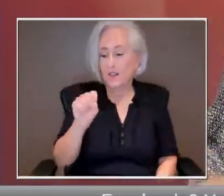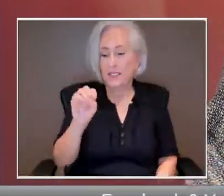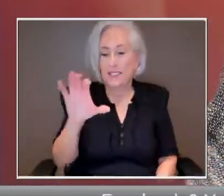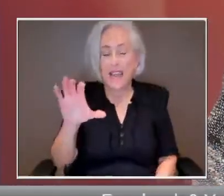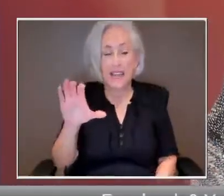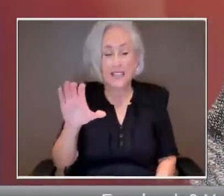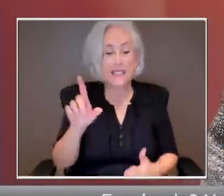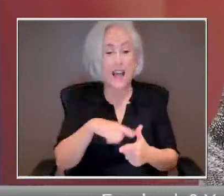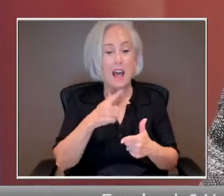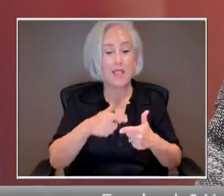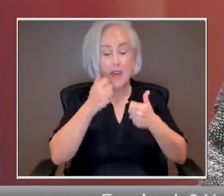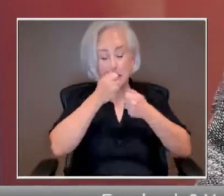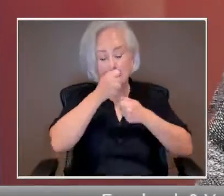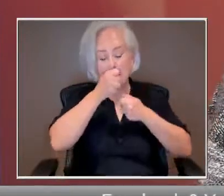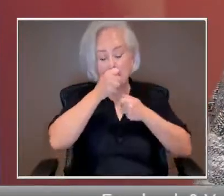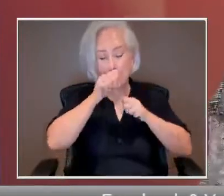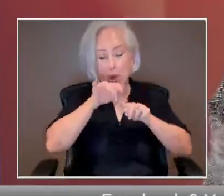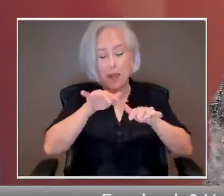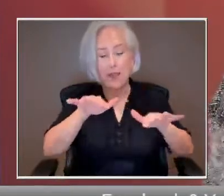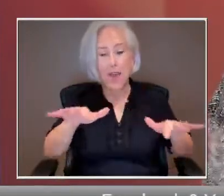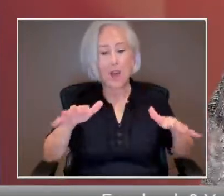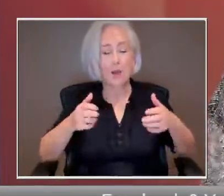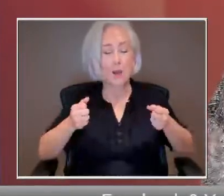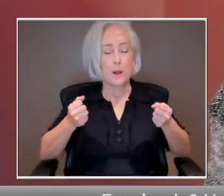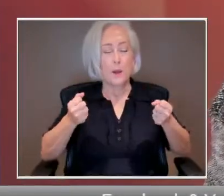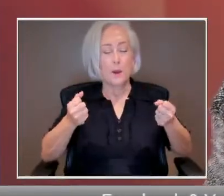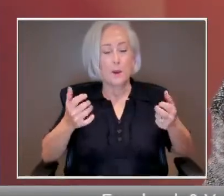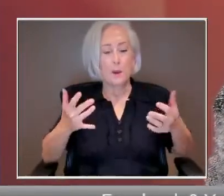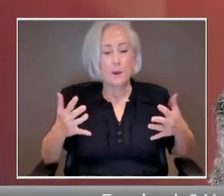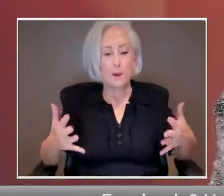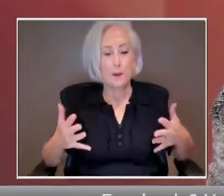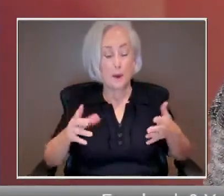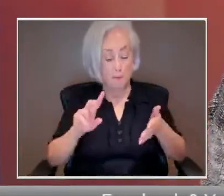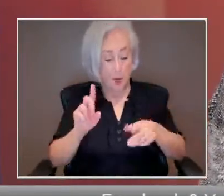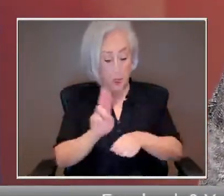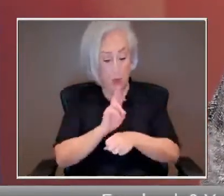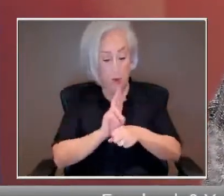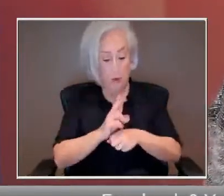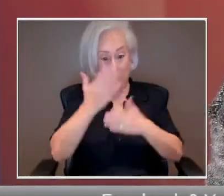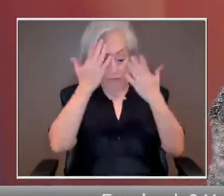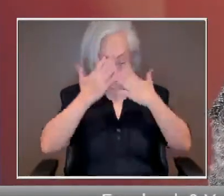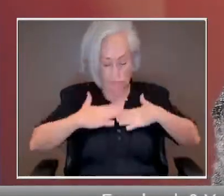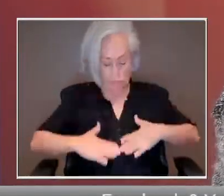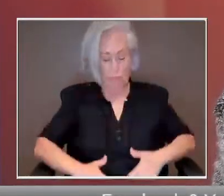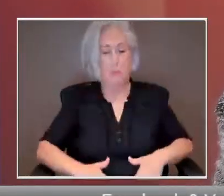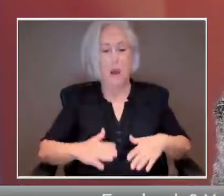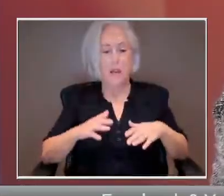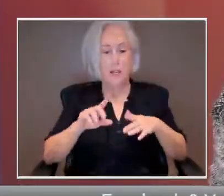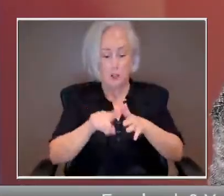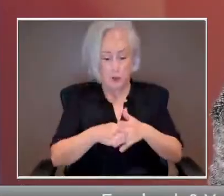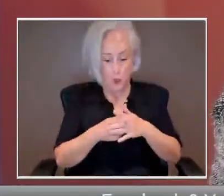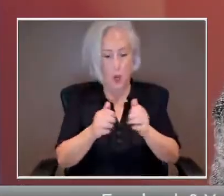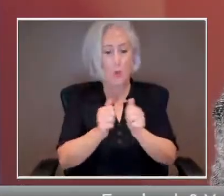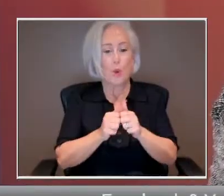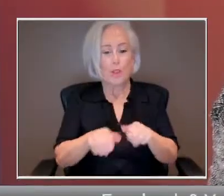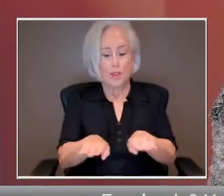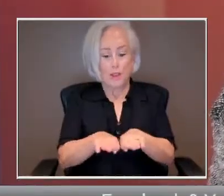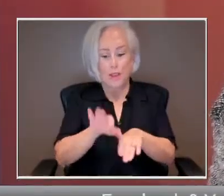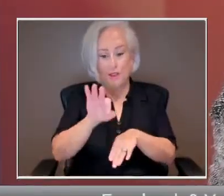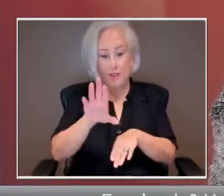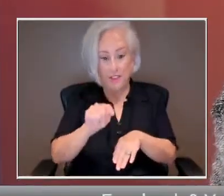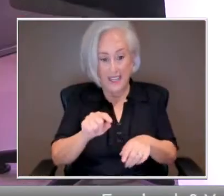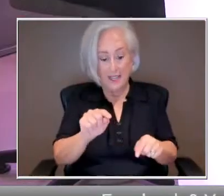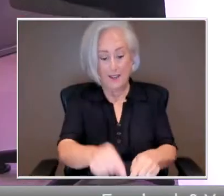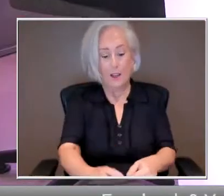that all over like your feet, legs, arms, just to really help your body relax. And it does help me fall asleep. I feel faster than